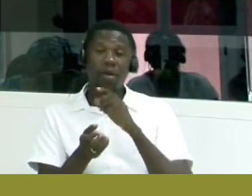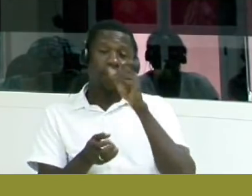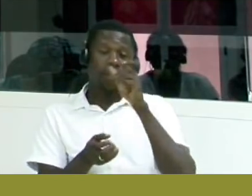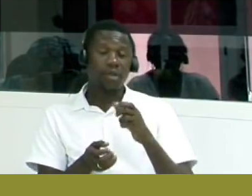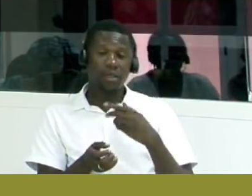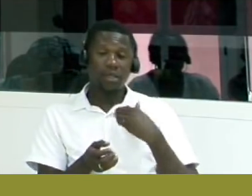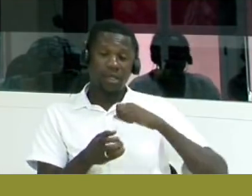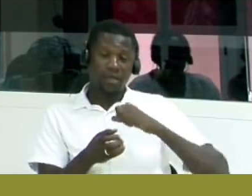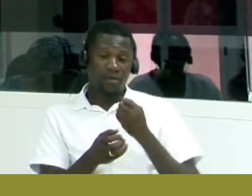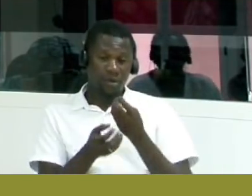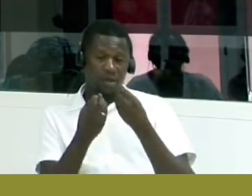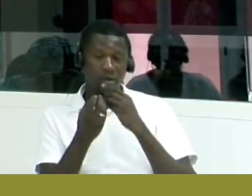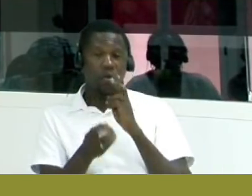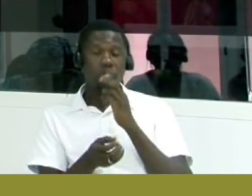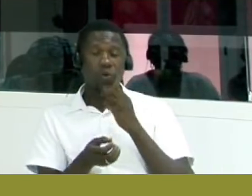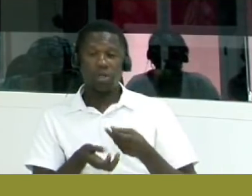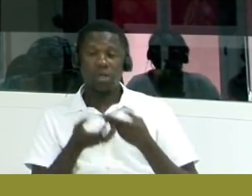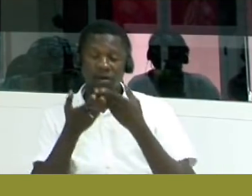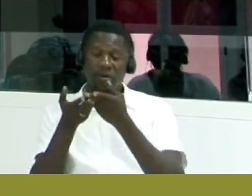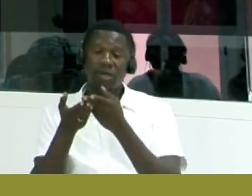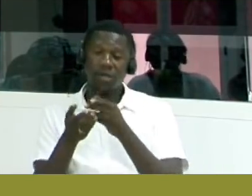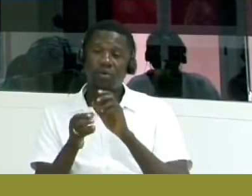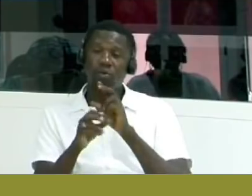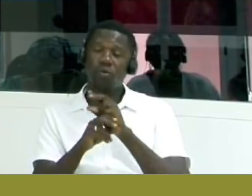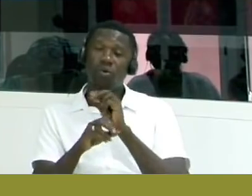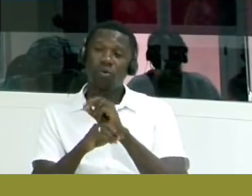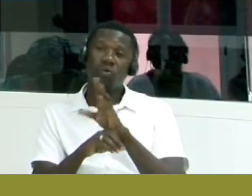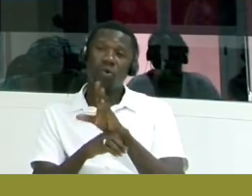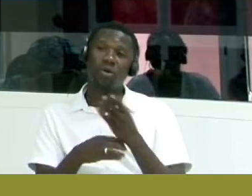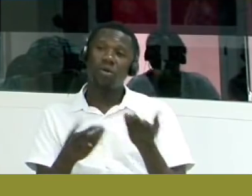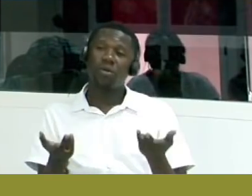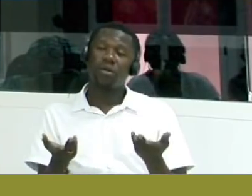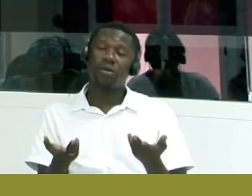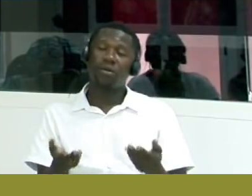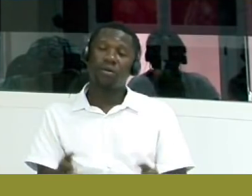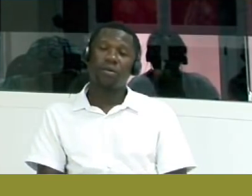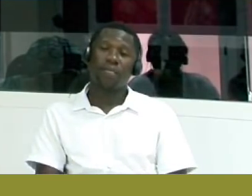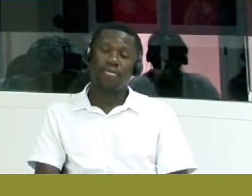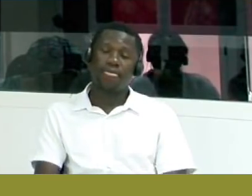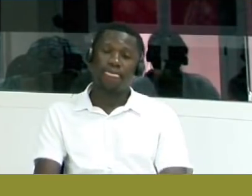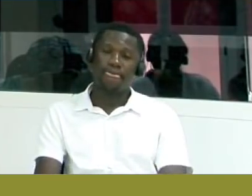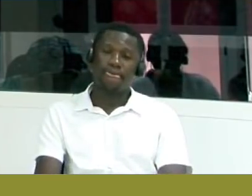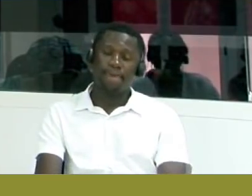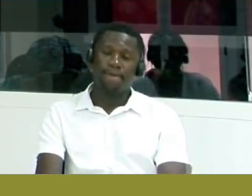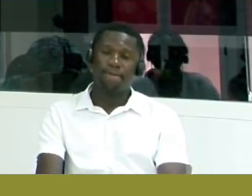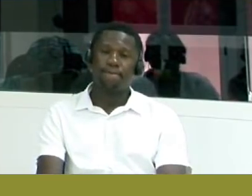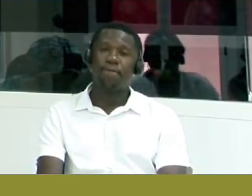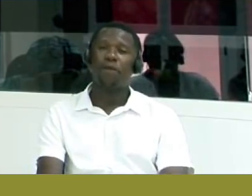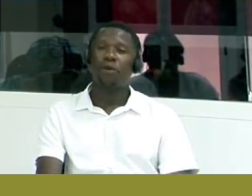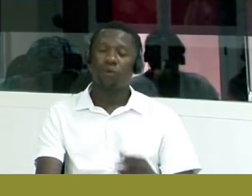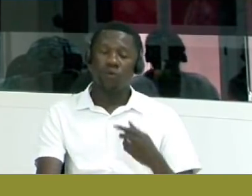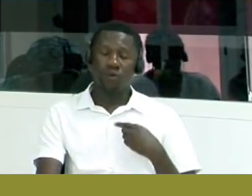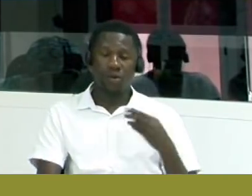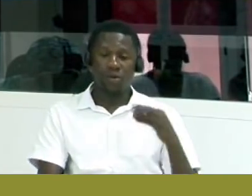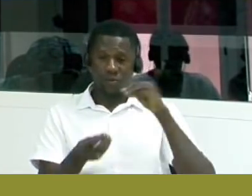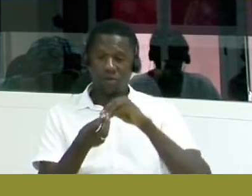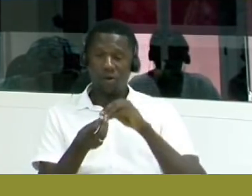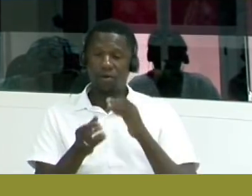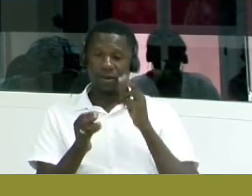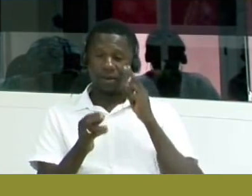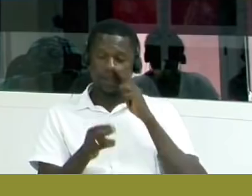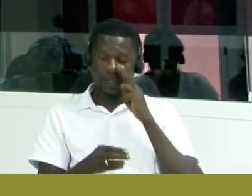gave those instructions. We would come to that. We haven't quite reached at that. The point I'm trying to make